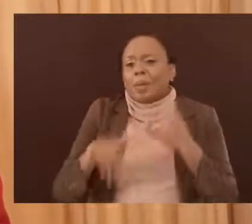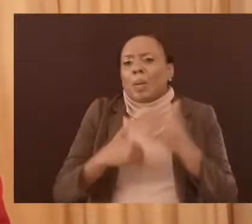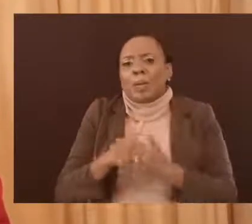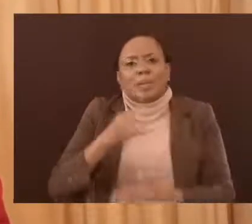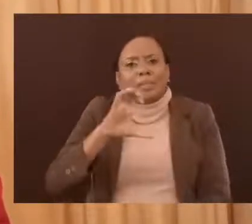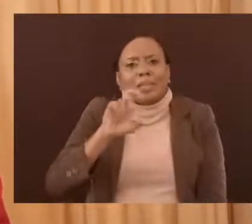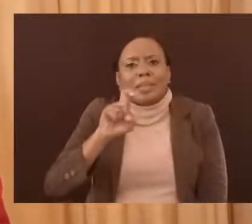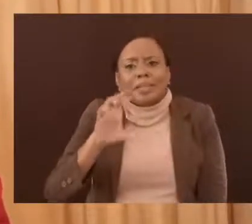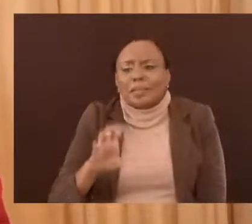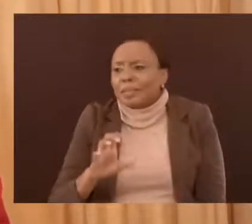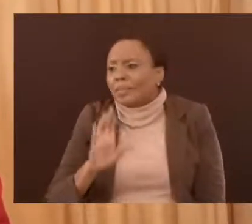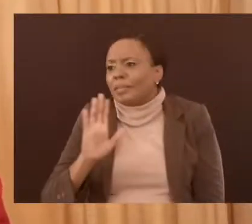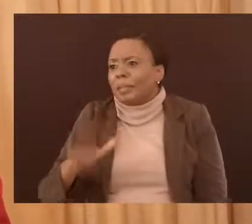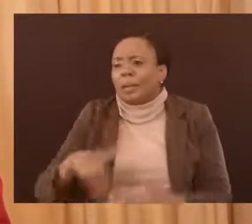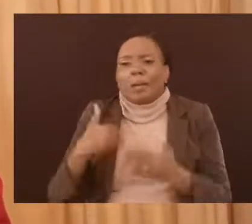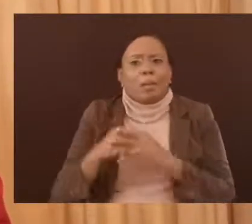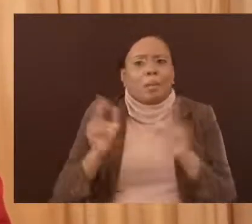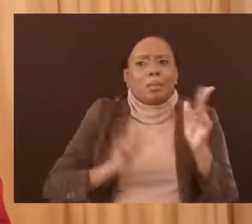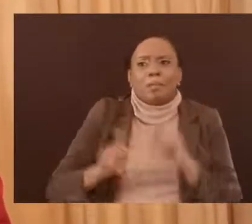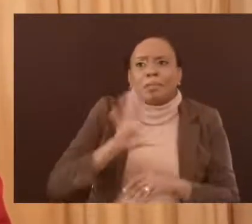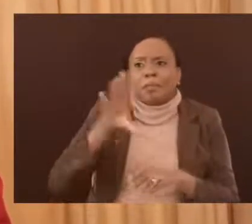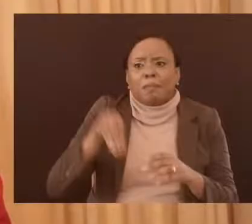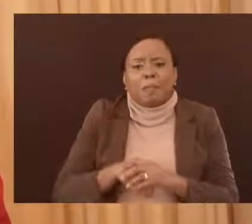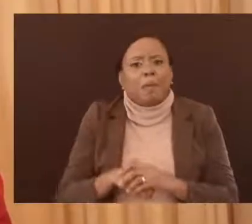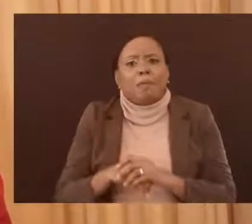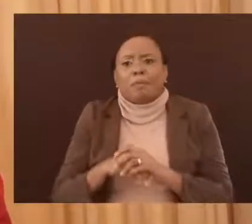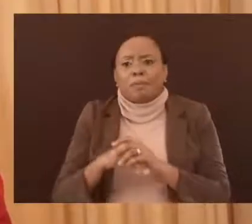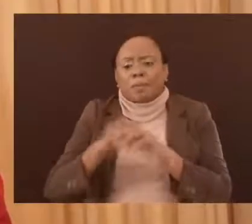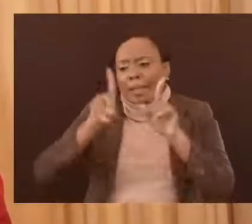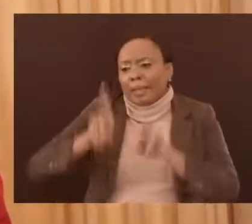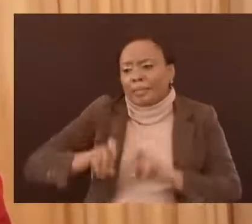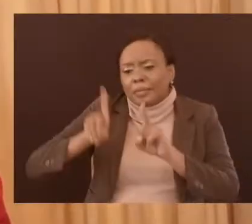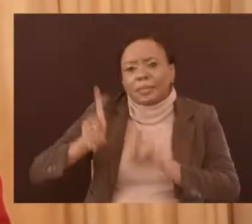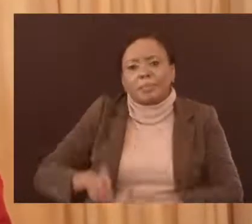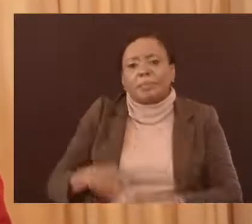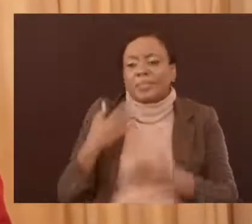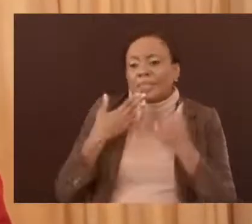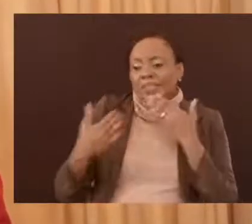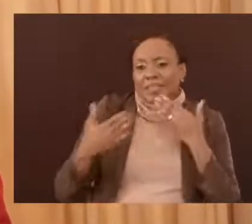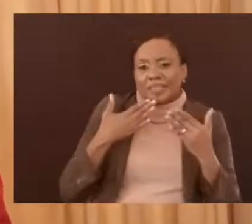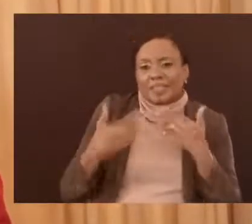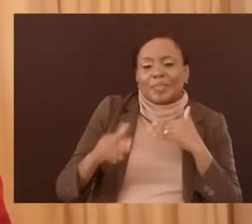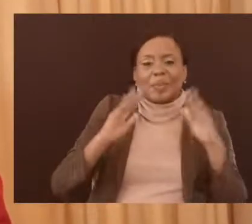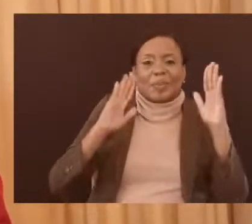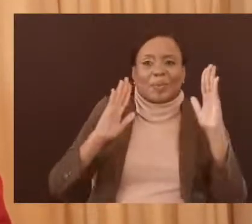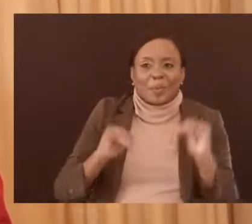CXC, everyone who has made this examination this year possible. And I hope that you will